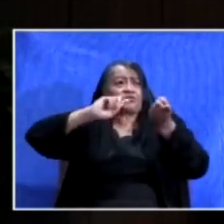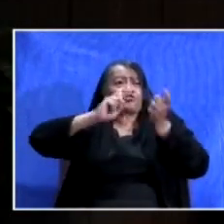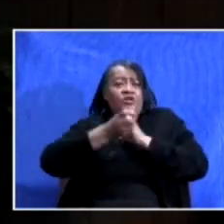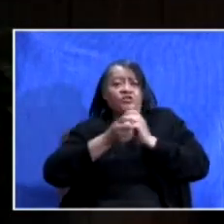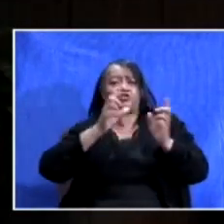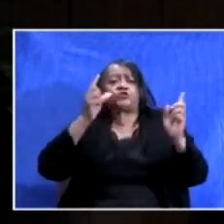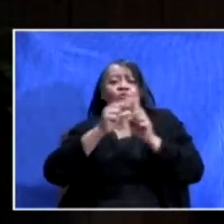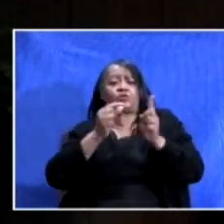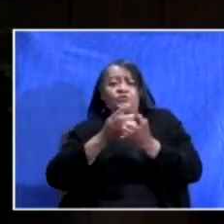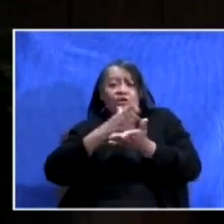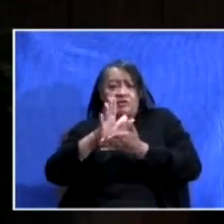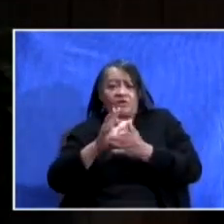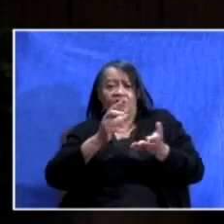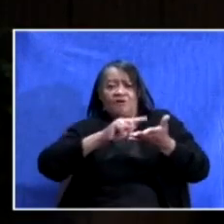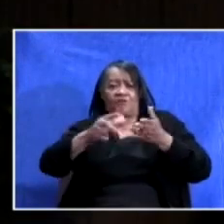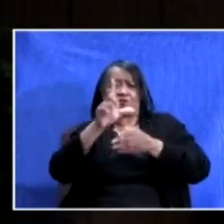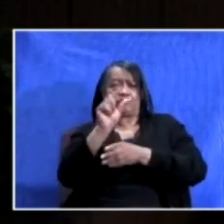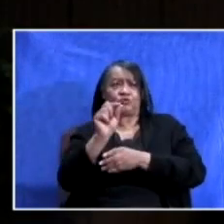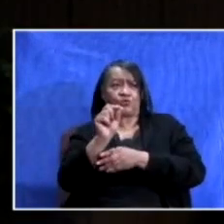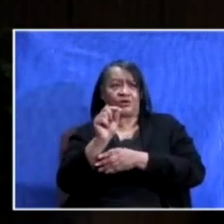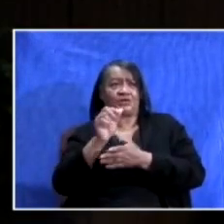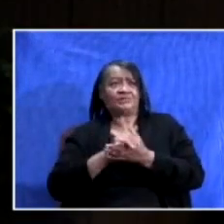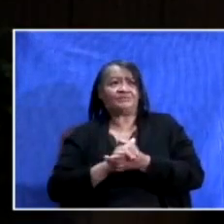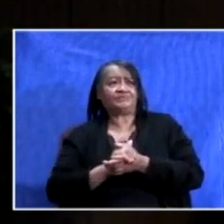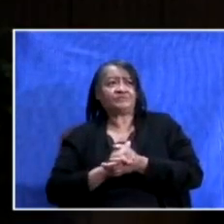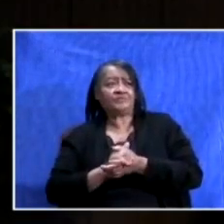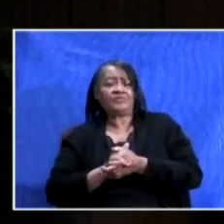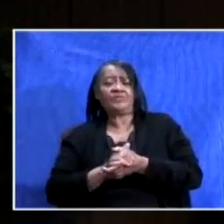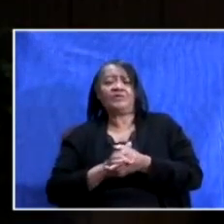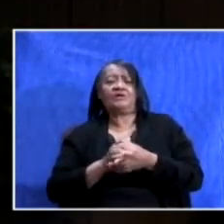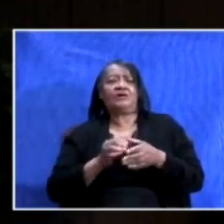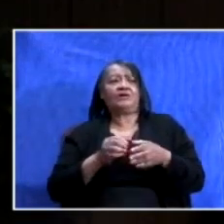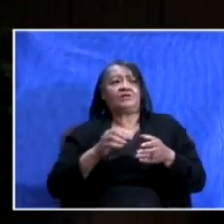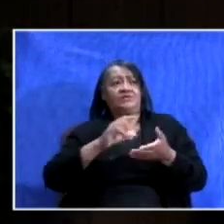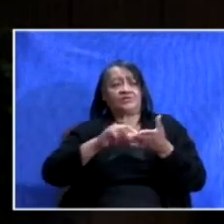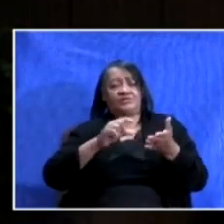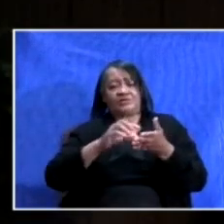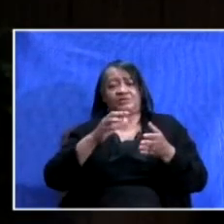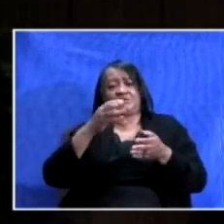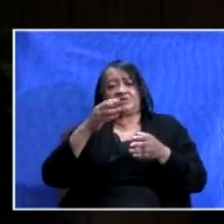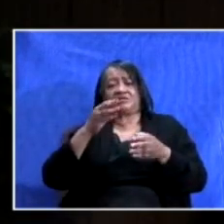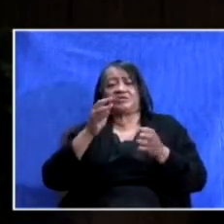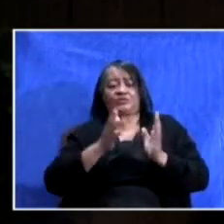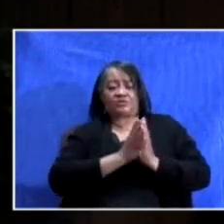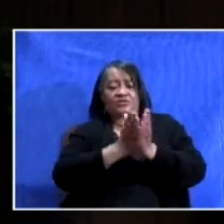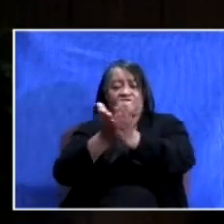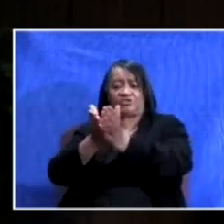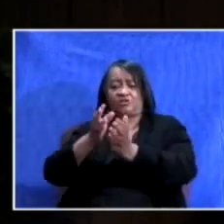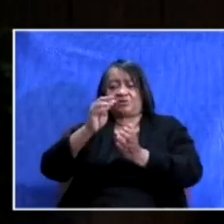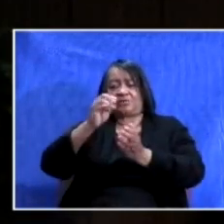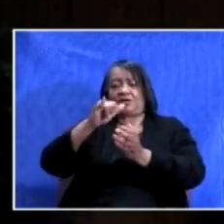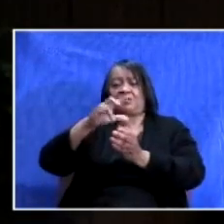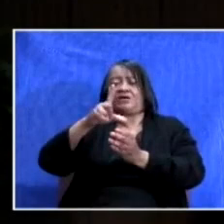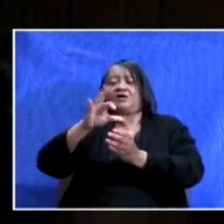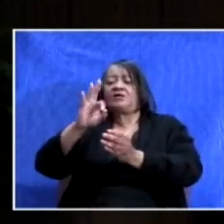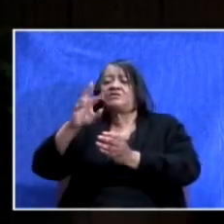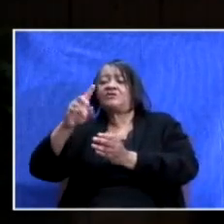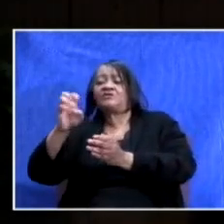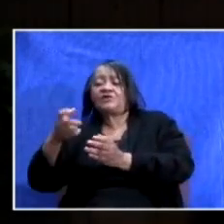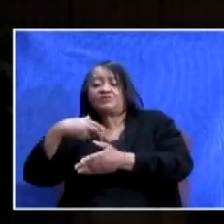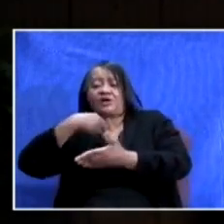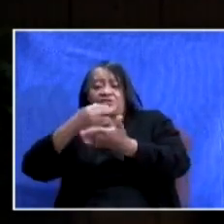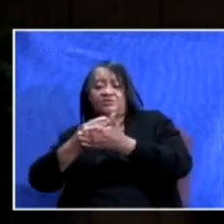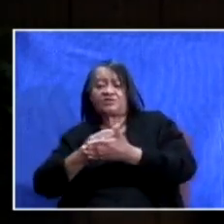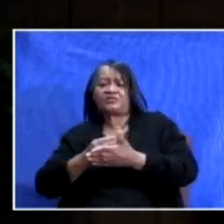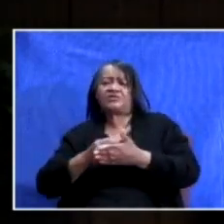words of the righteous. Verse 20. And that's when the Mayflower came in 1620. Follow